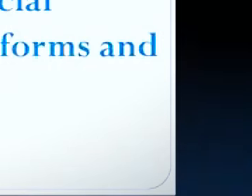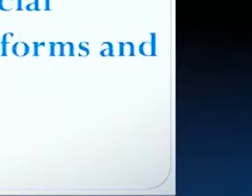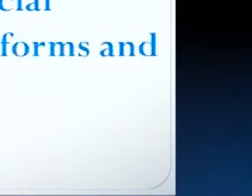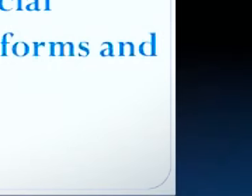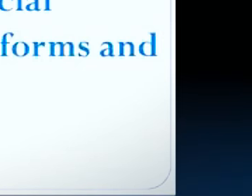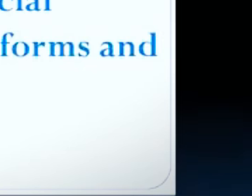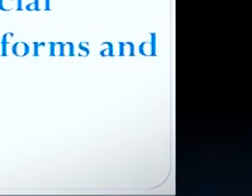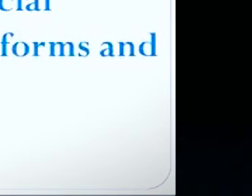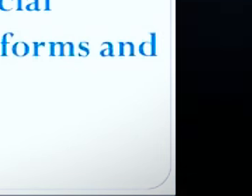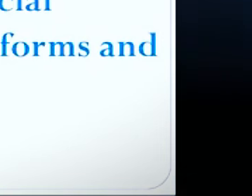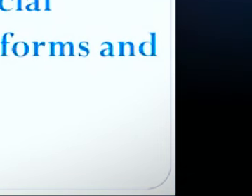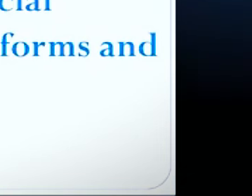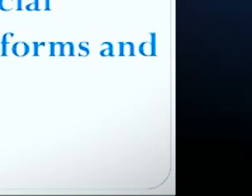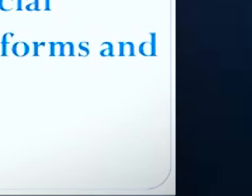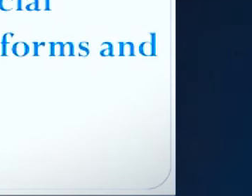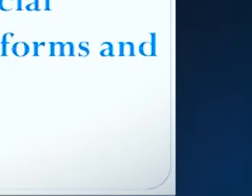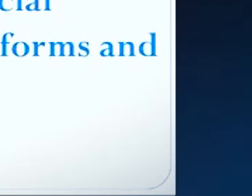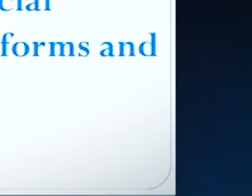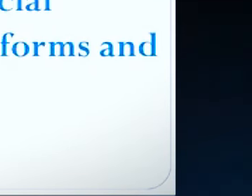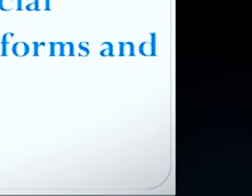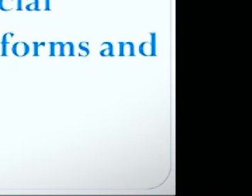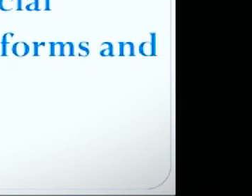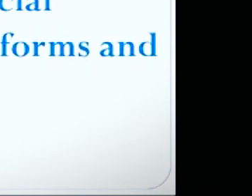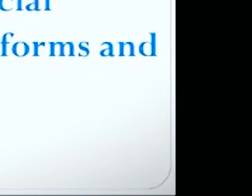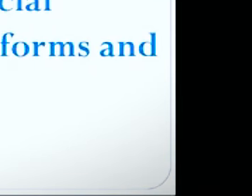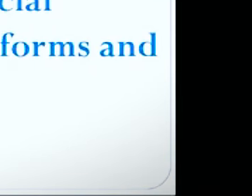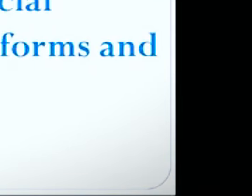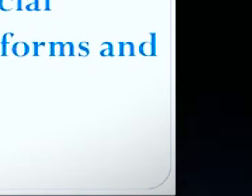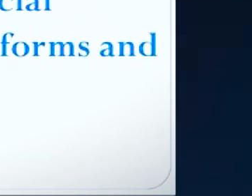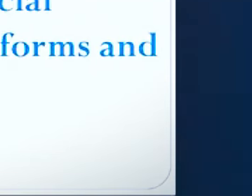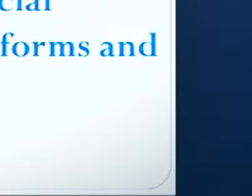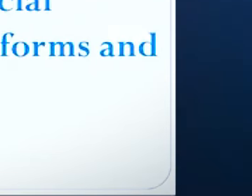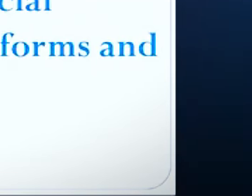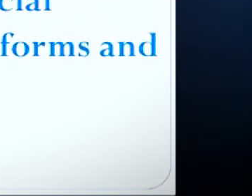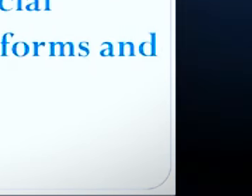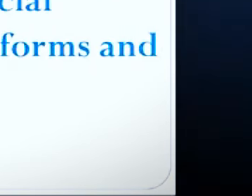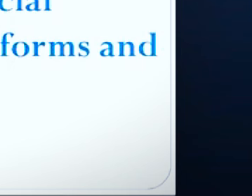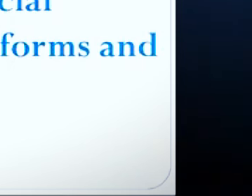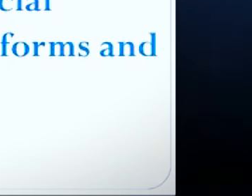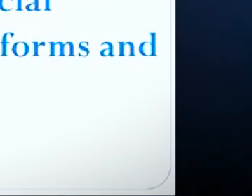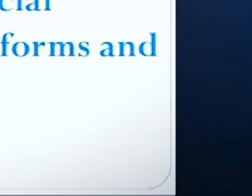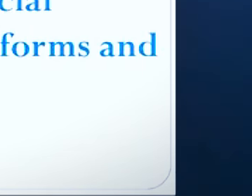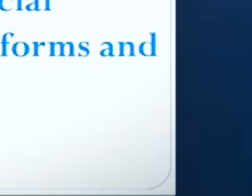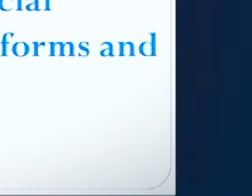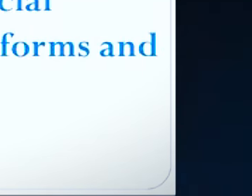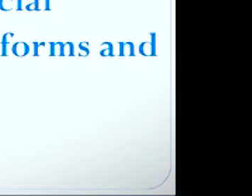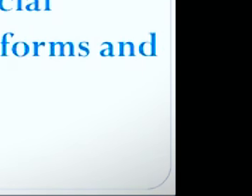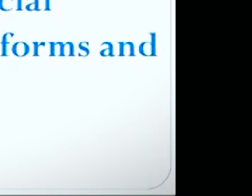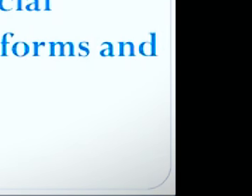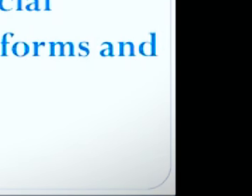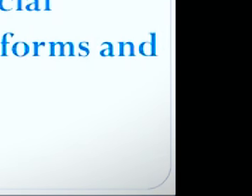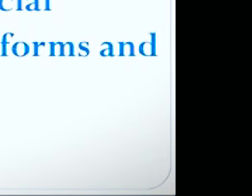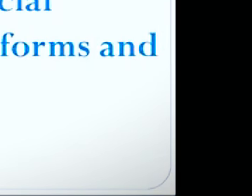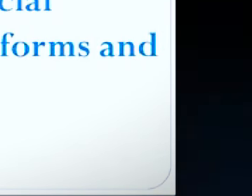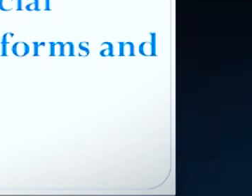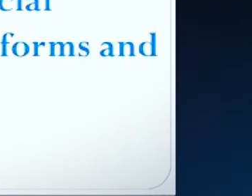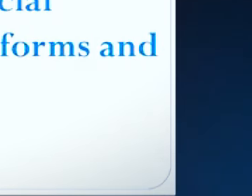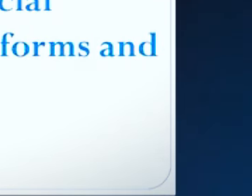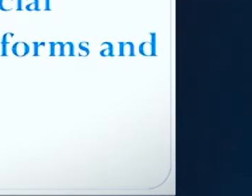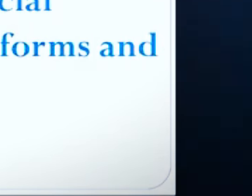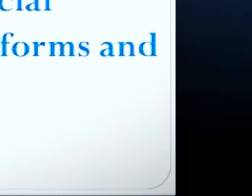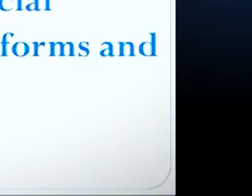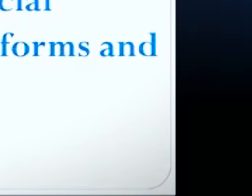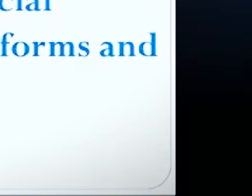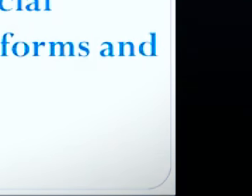ideas, same social beliefs, and same social platform and challenges. Now, let me take